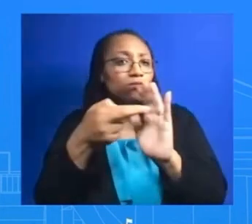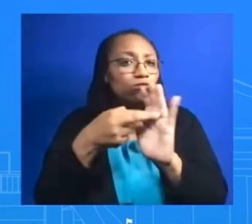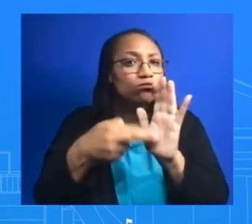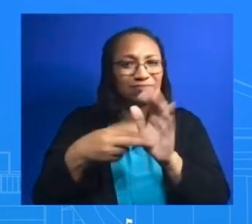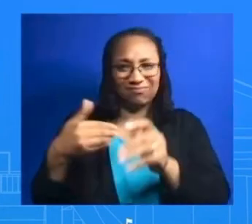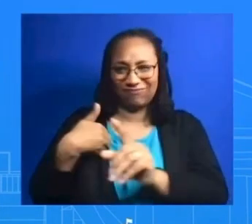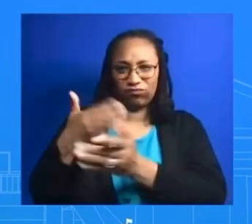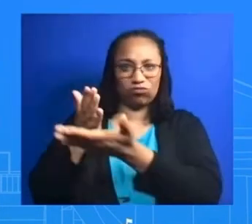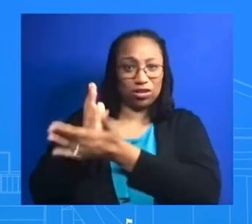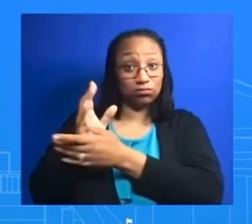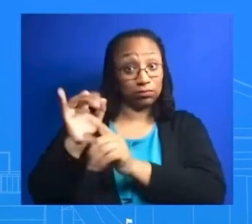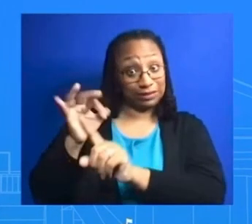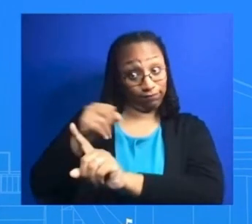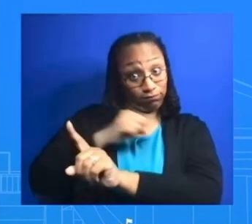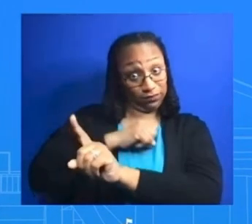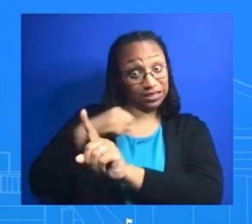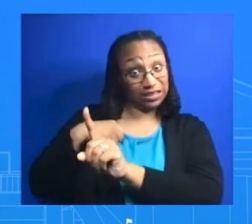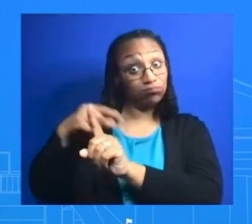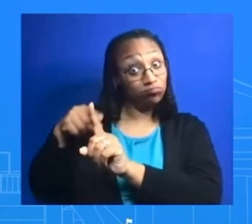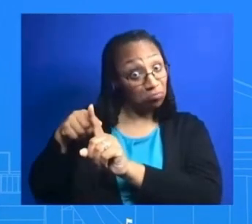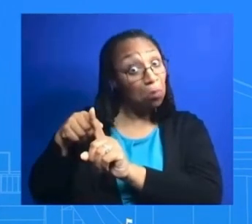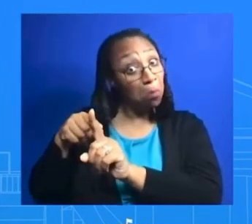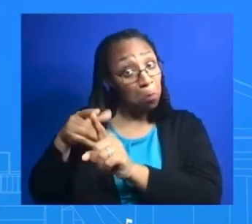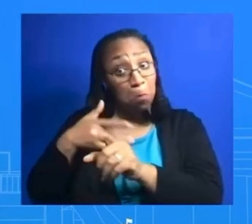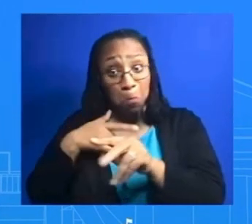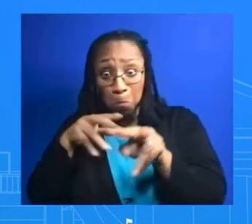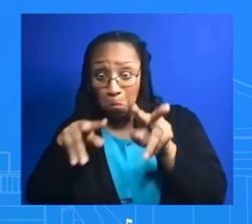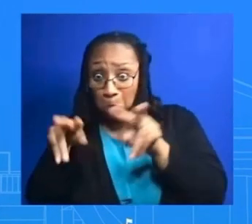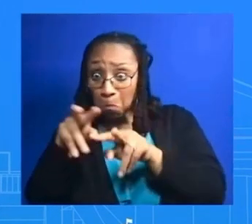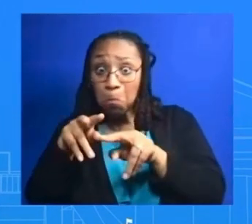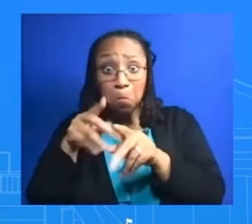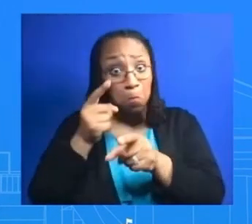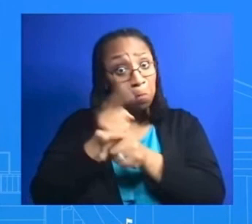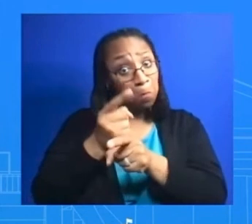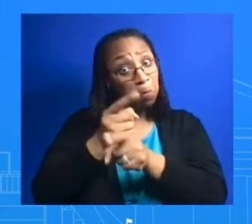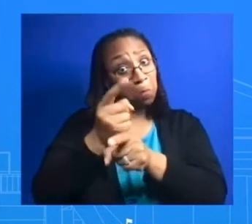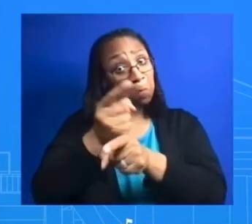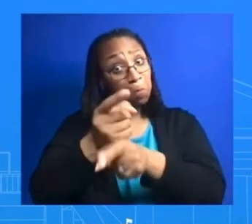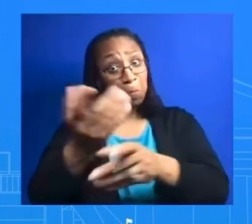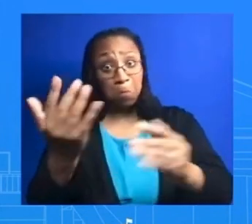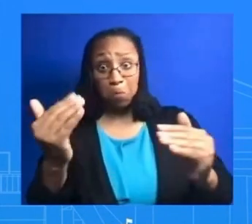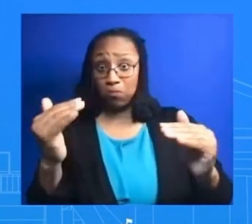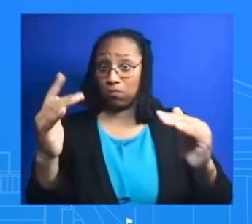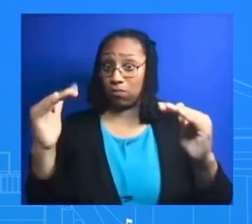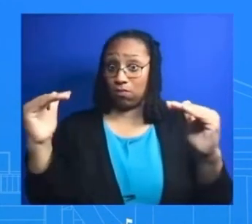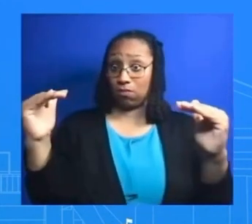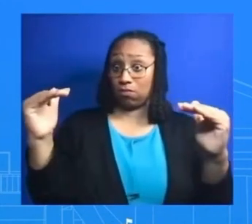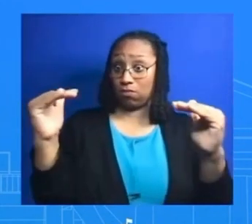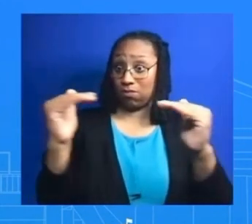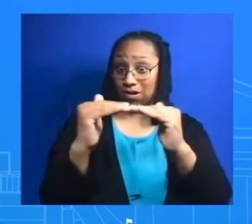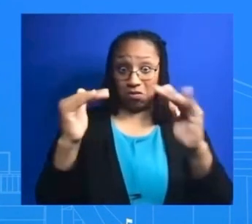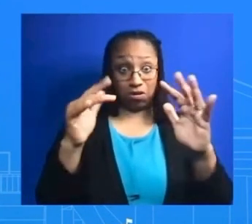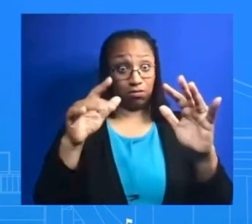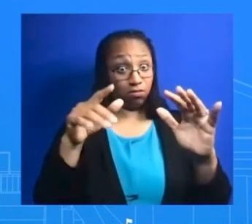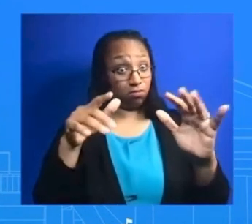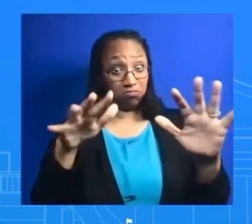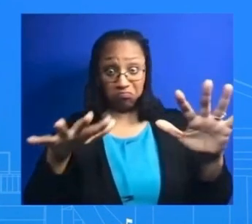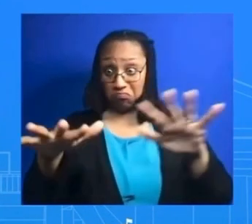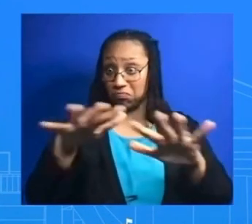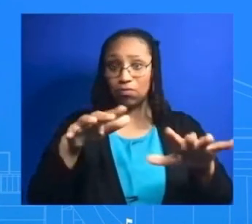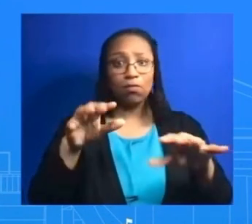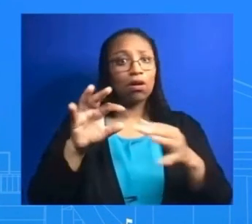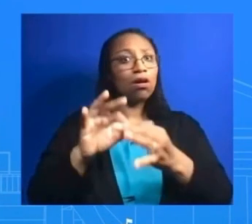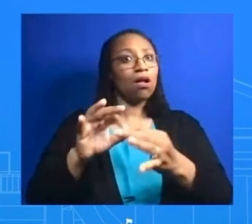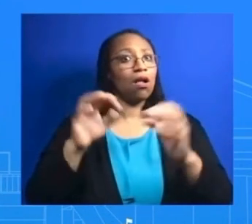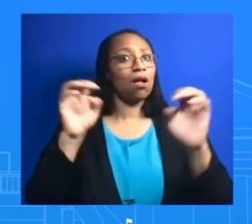national emergency. That was the legal authority. What I want to remind folks is we got a decision